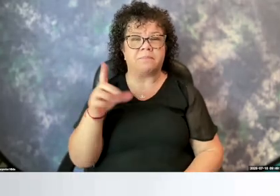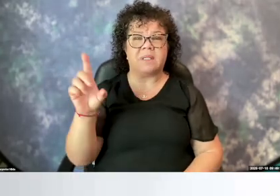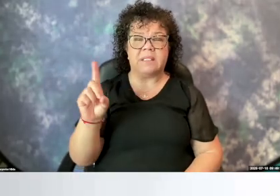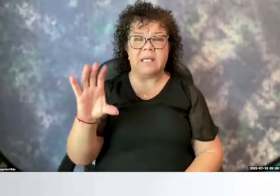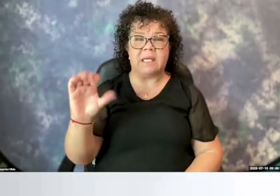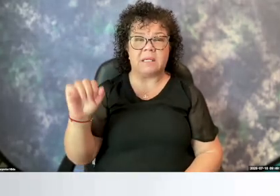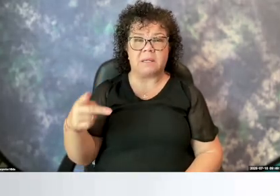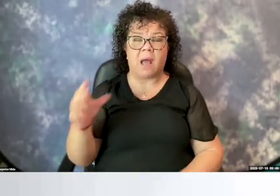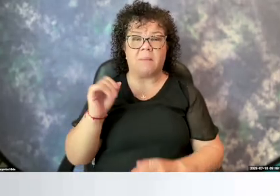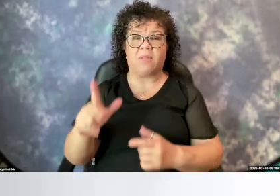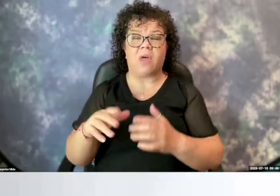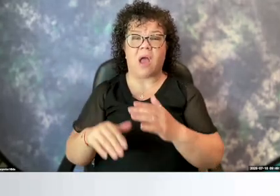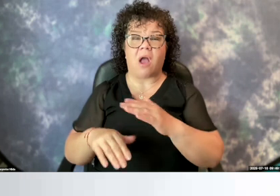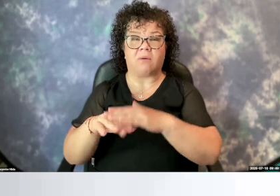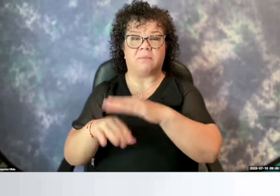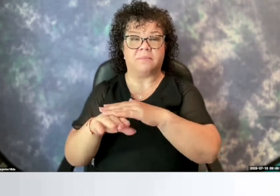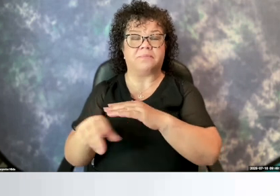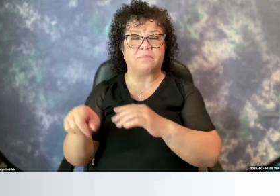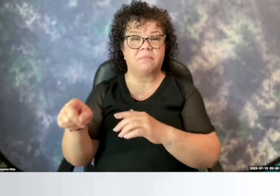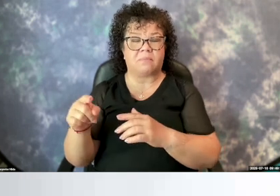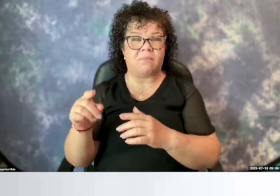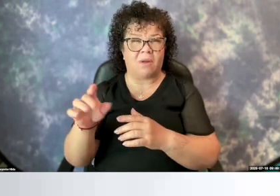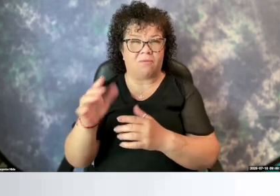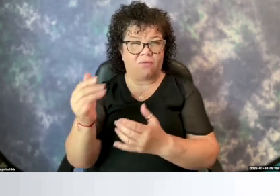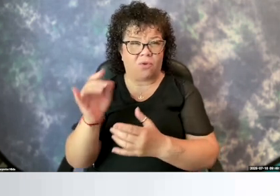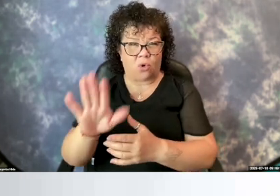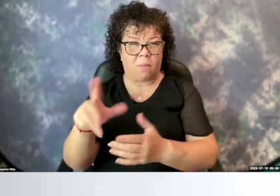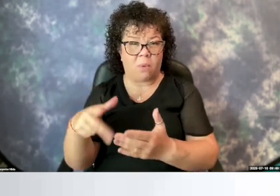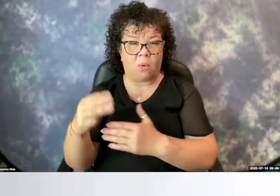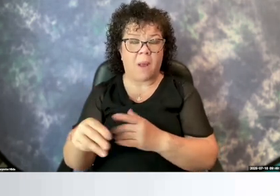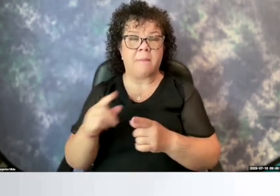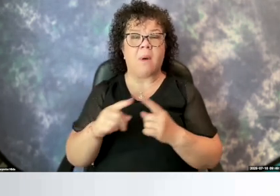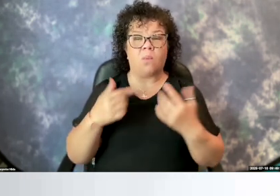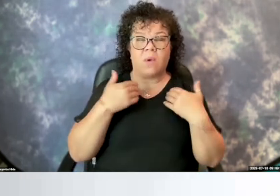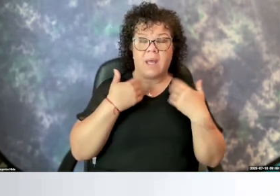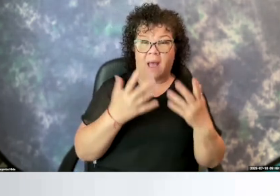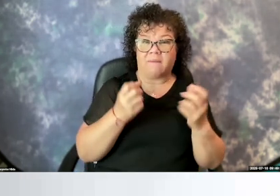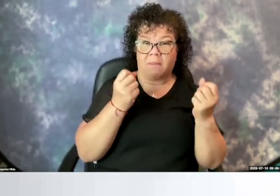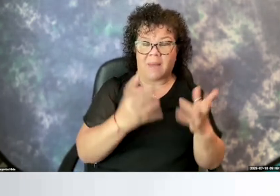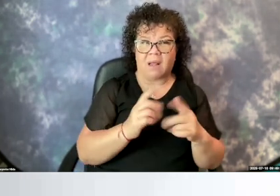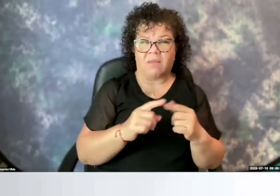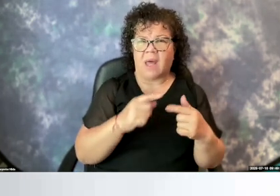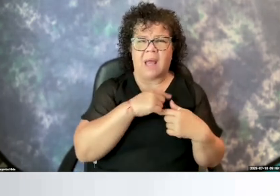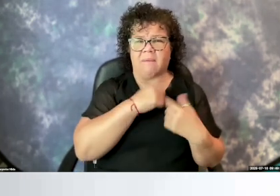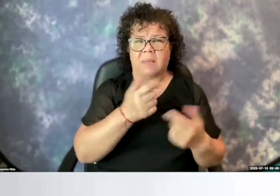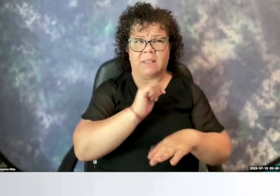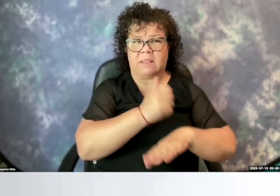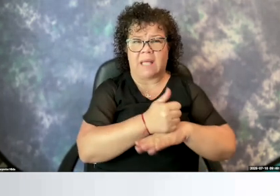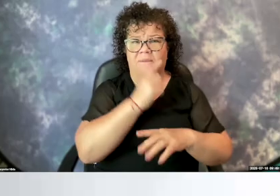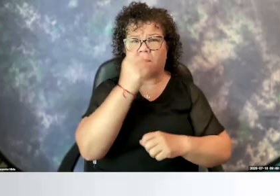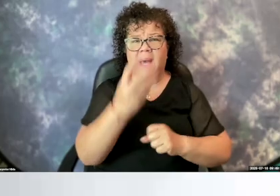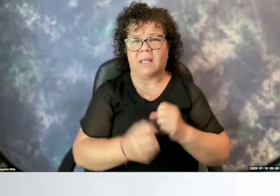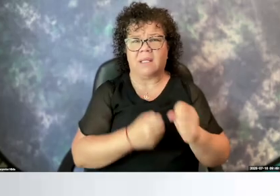that's DCAP's current threshold for their program, but we have a lot of existing Clean Cars for All programs that have been around for many,